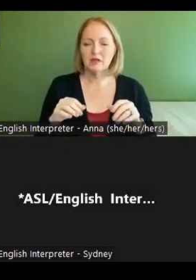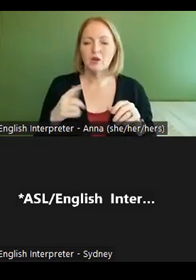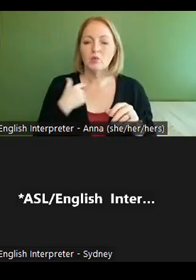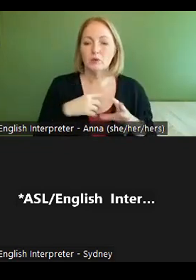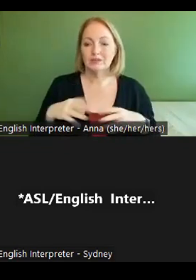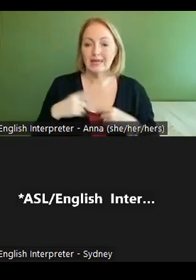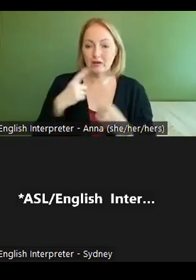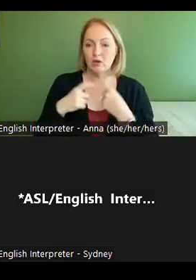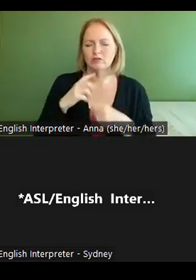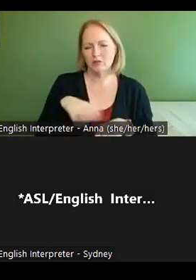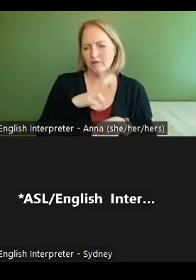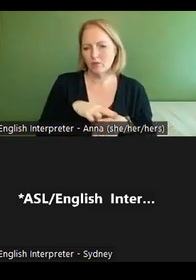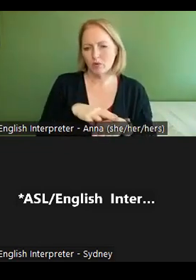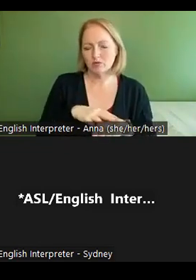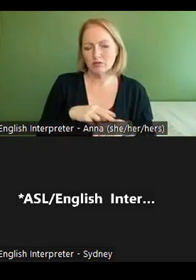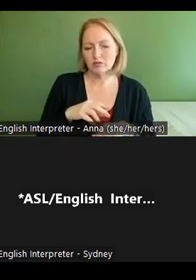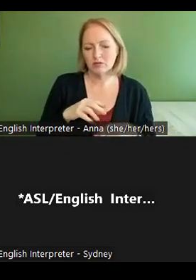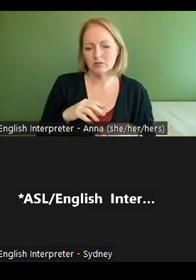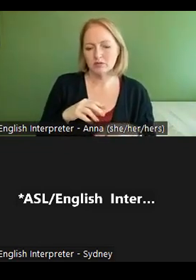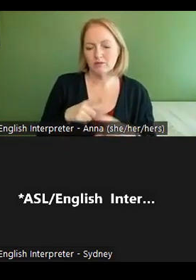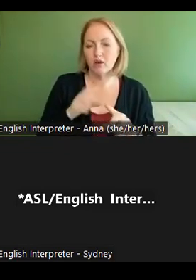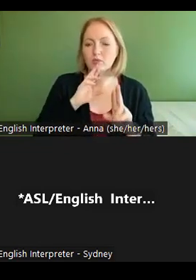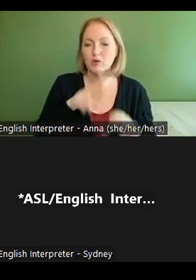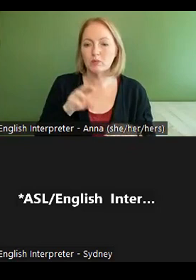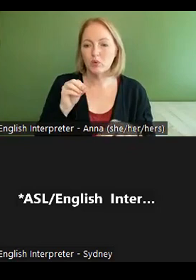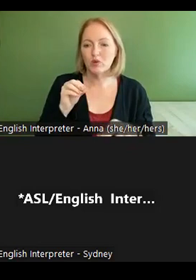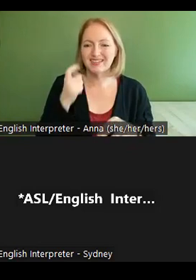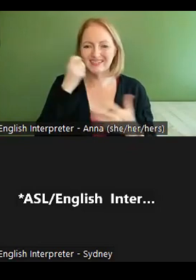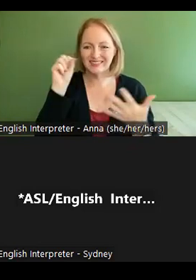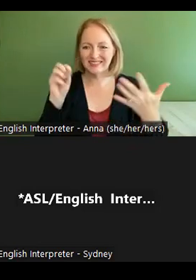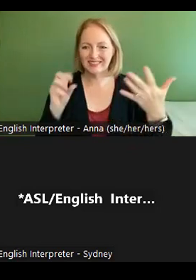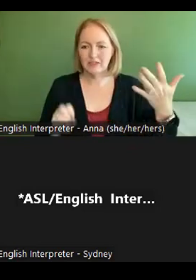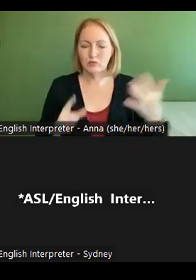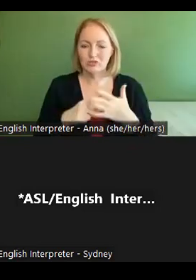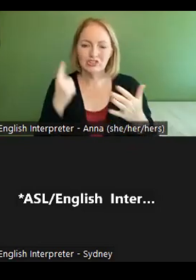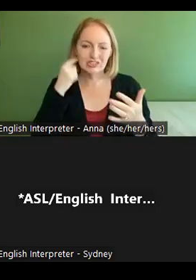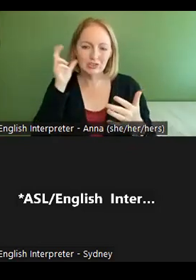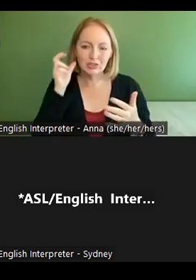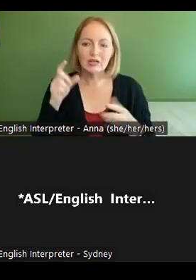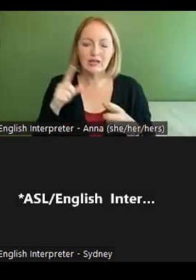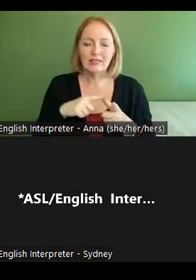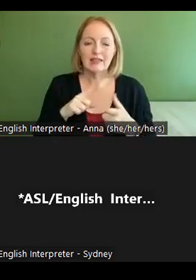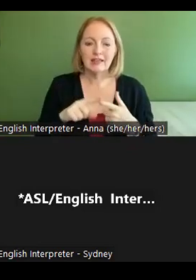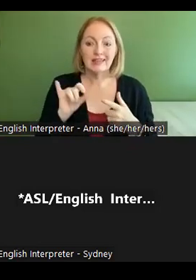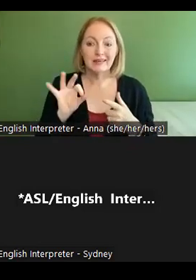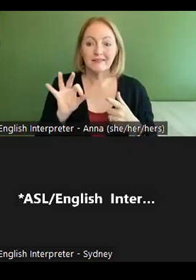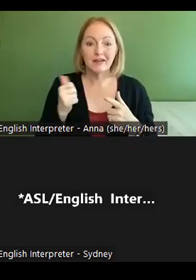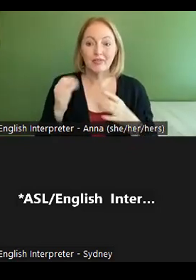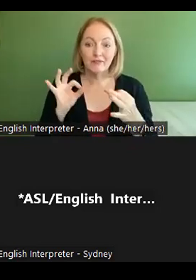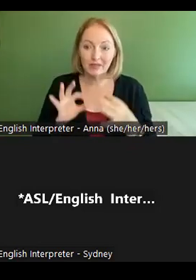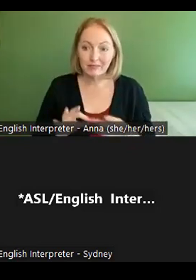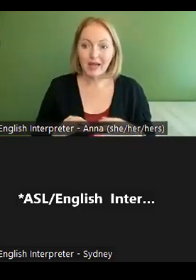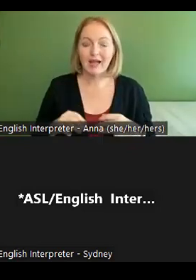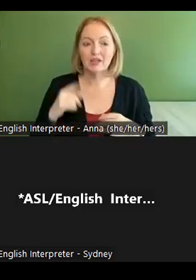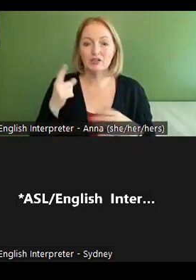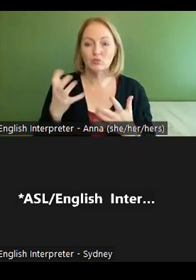of course, in regards to the report out that we have for today. And then, of course, if there's any feedback that you